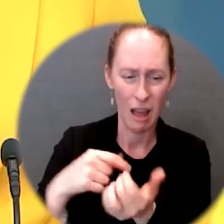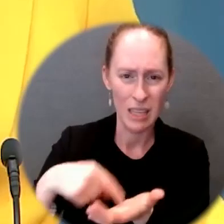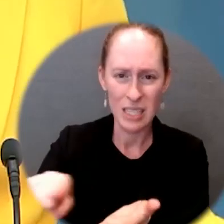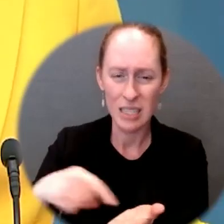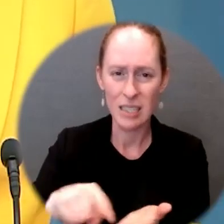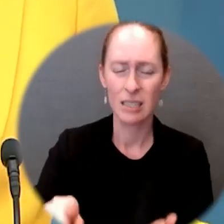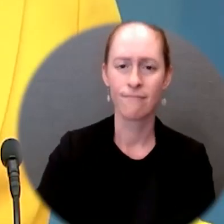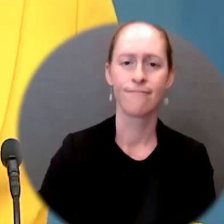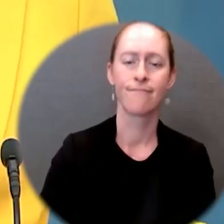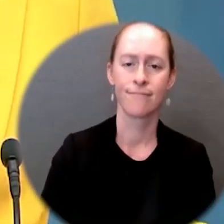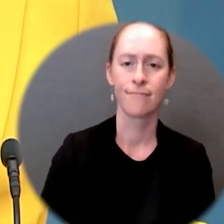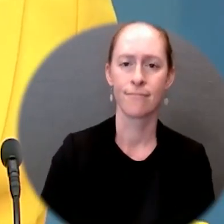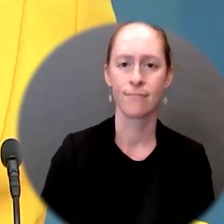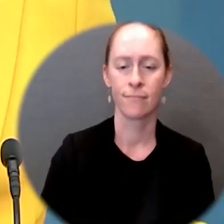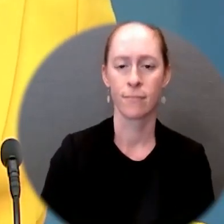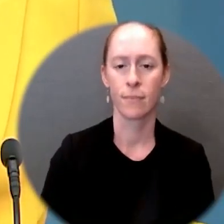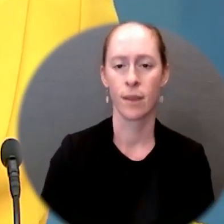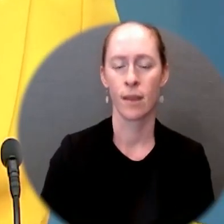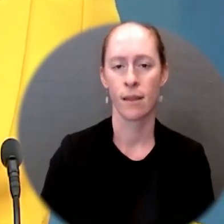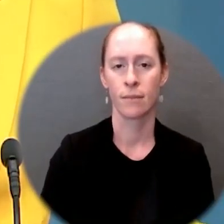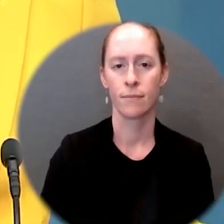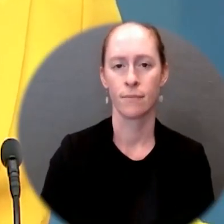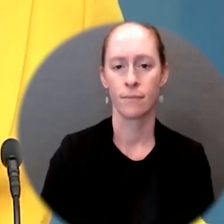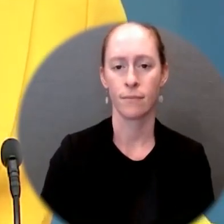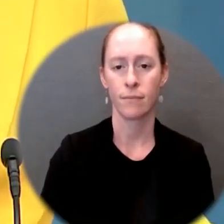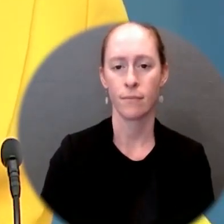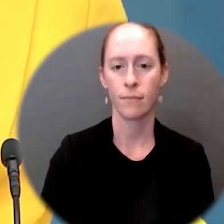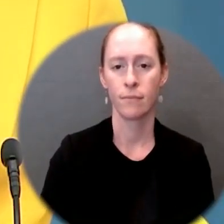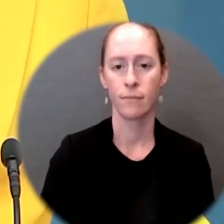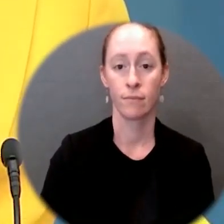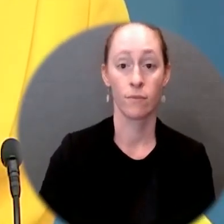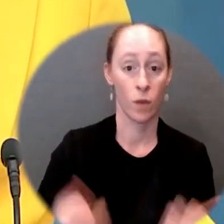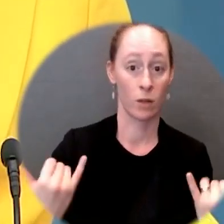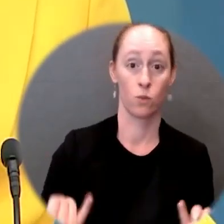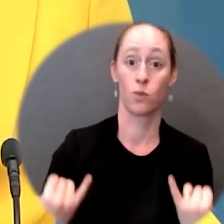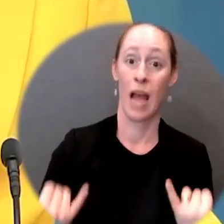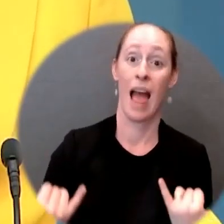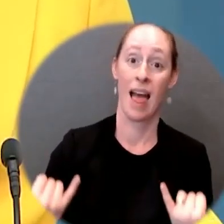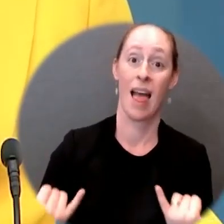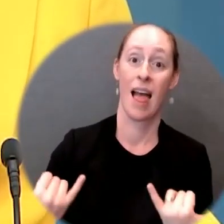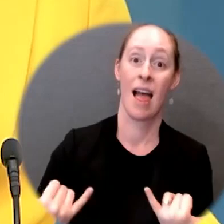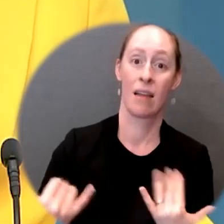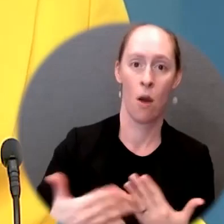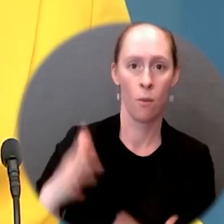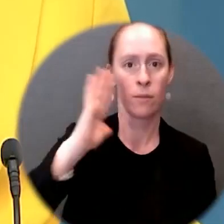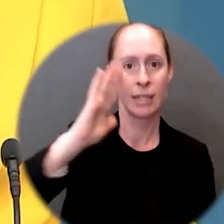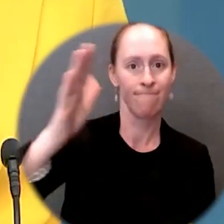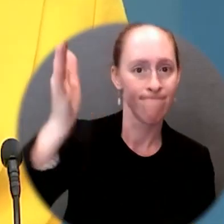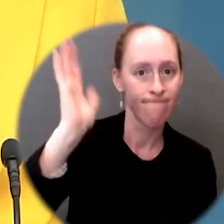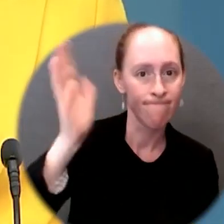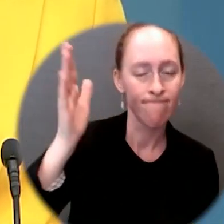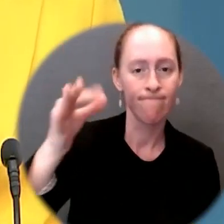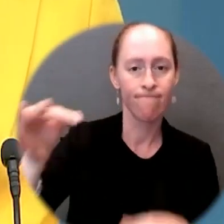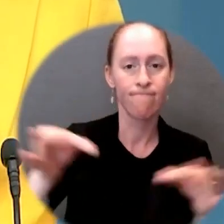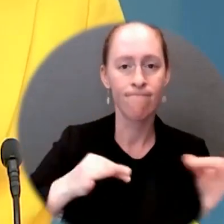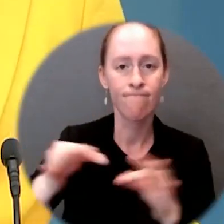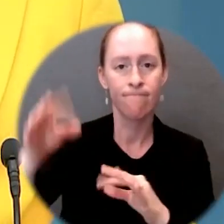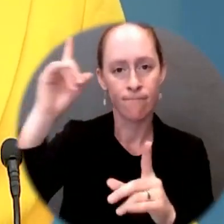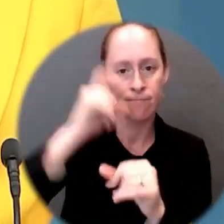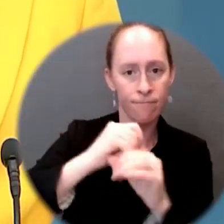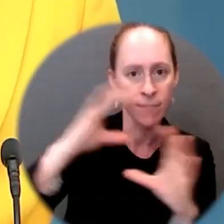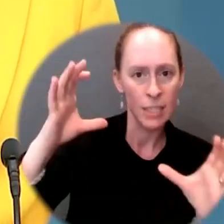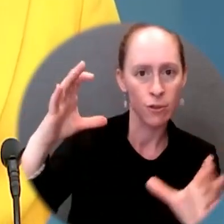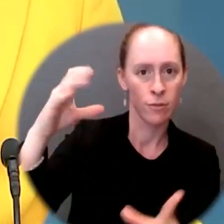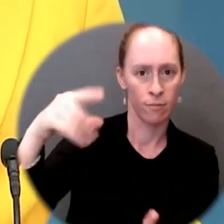having in less than 45 minutes to celebrate and talk about, you'll hear from the president about the Inflation Reduction Act, is